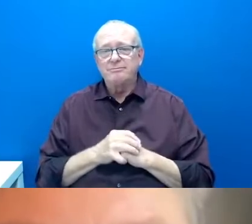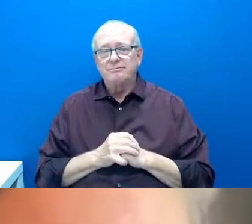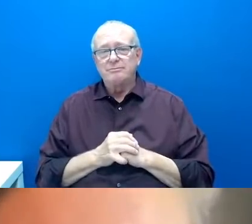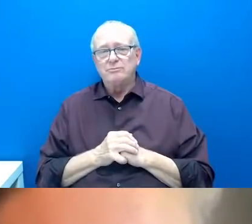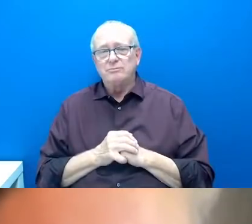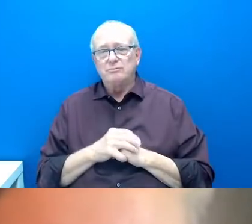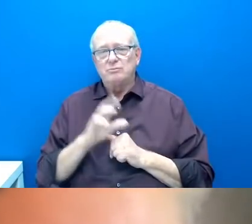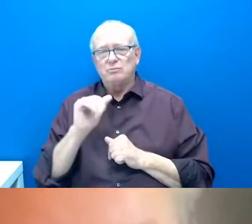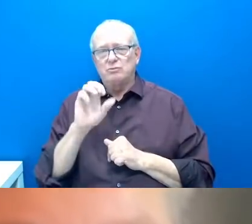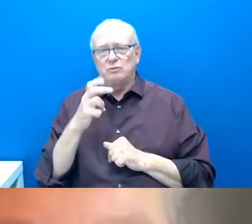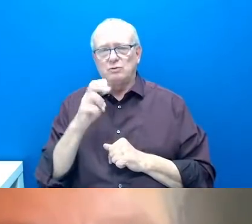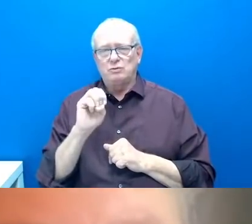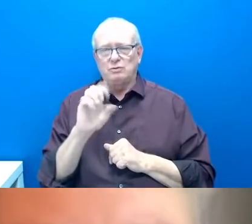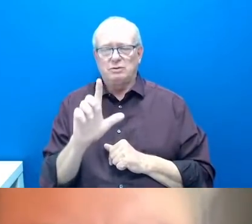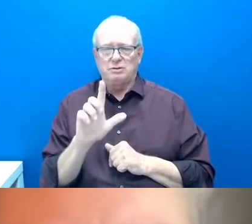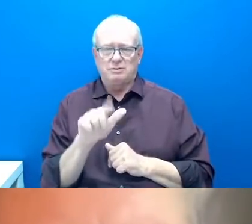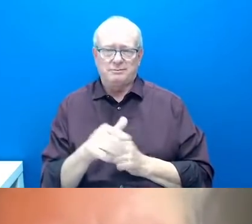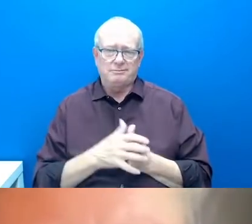Rachel,